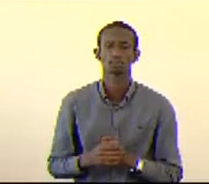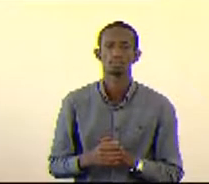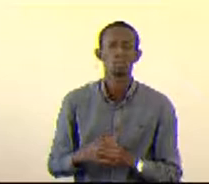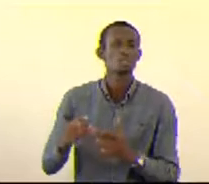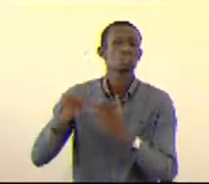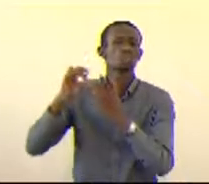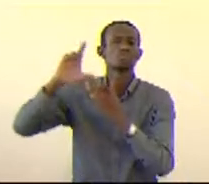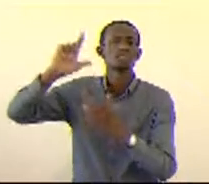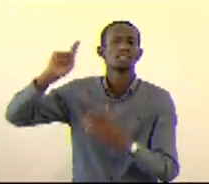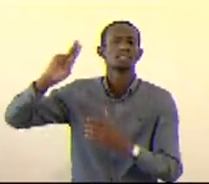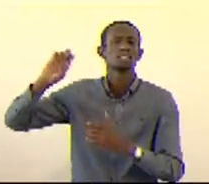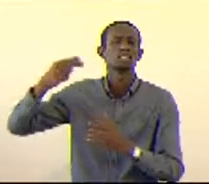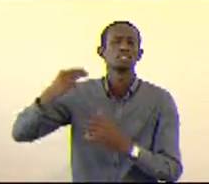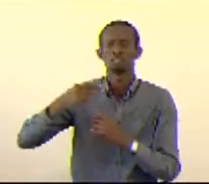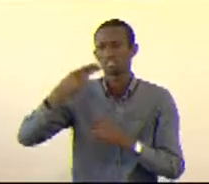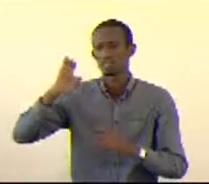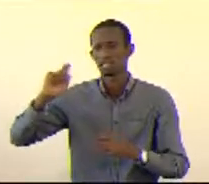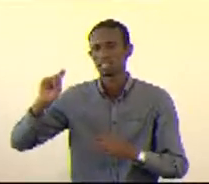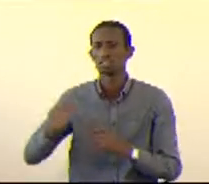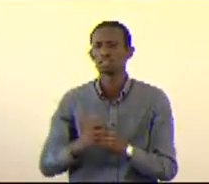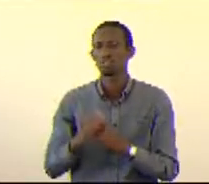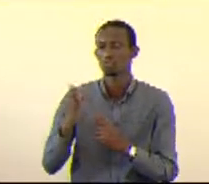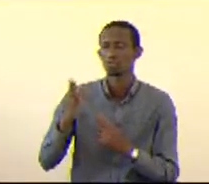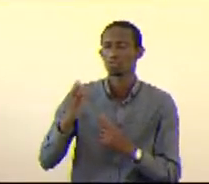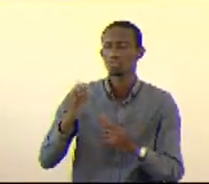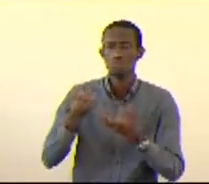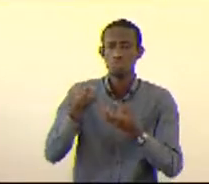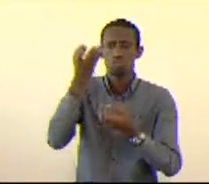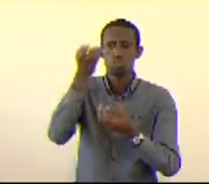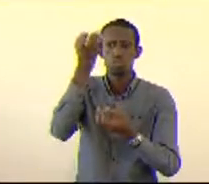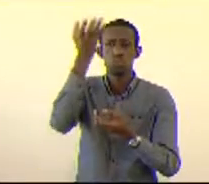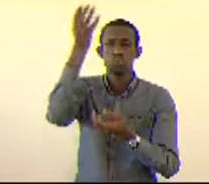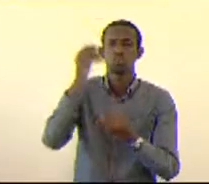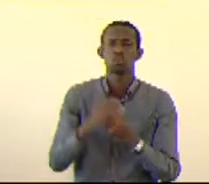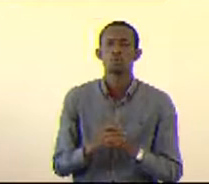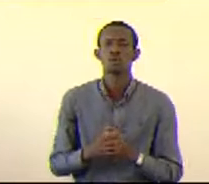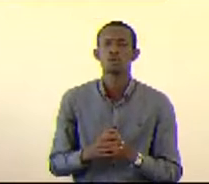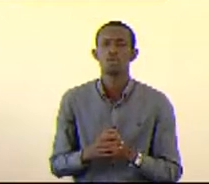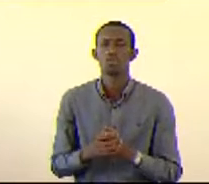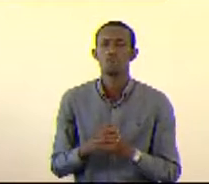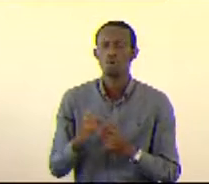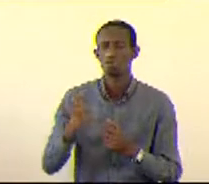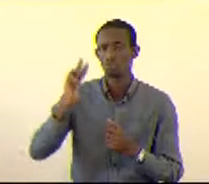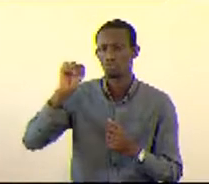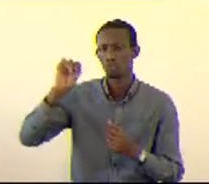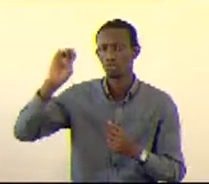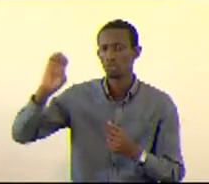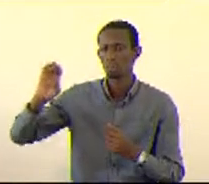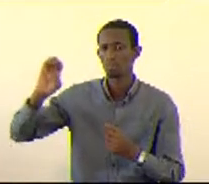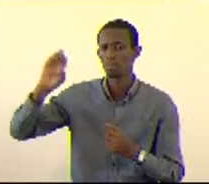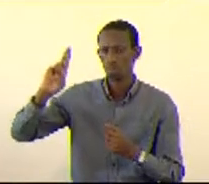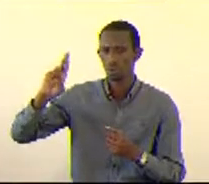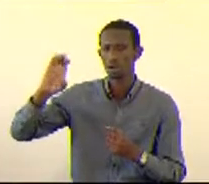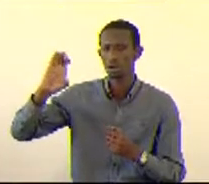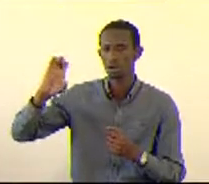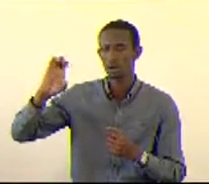mercury, okay? So specific latent heat of vaporization. I'm going to move to the other side. Specific latent heat of vaporization,